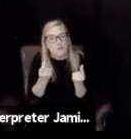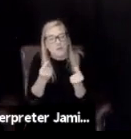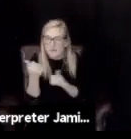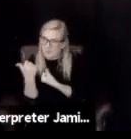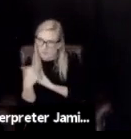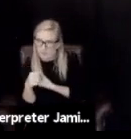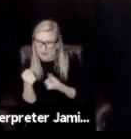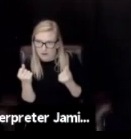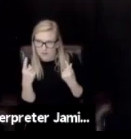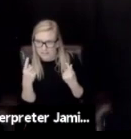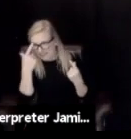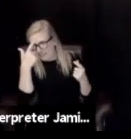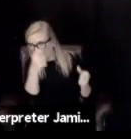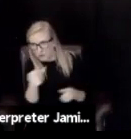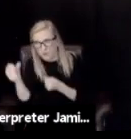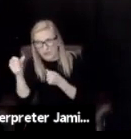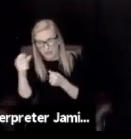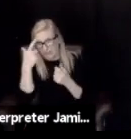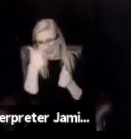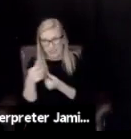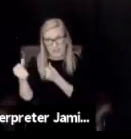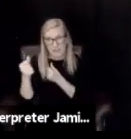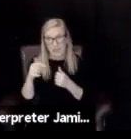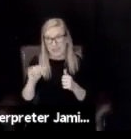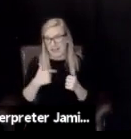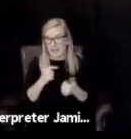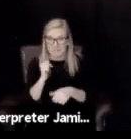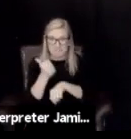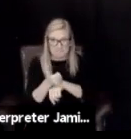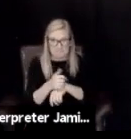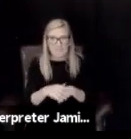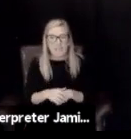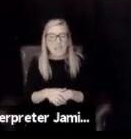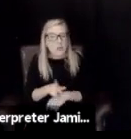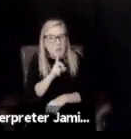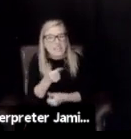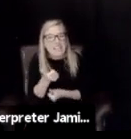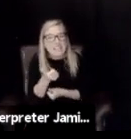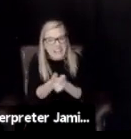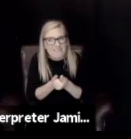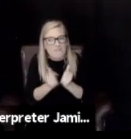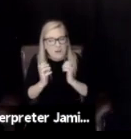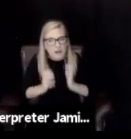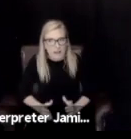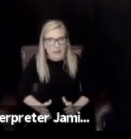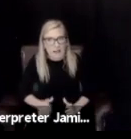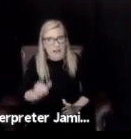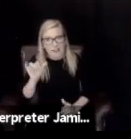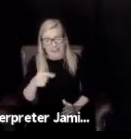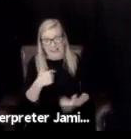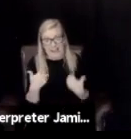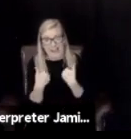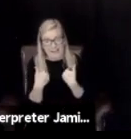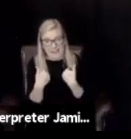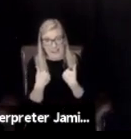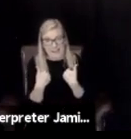the strategy. I'm going to go back to the strategy that I employ. Nearly every client that I had